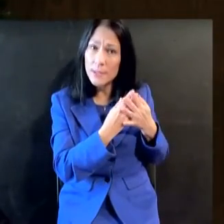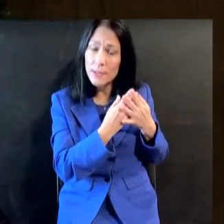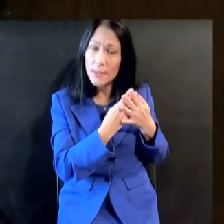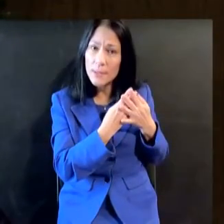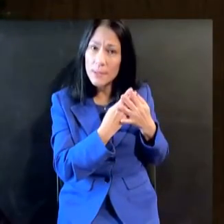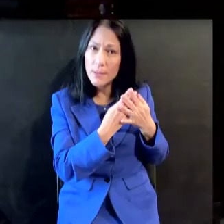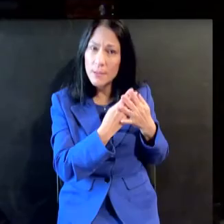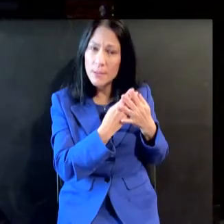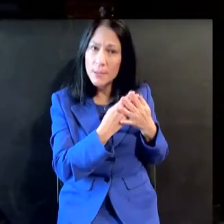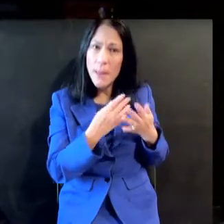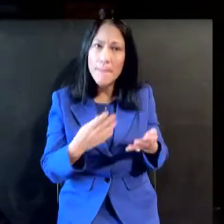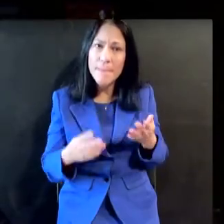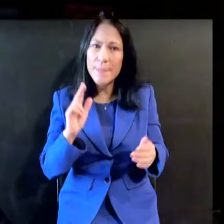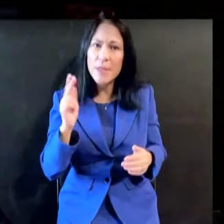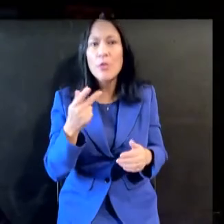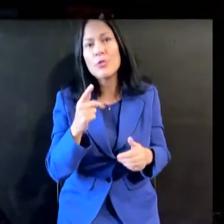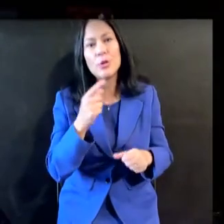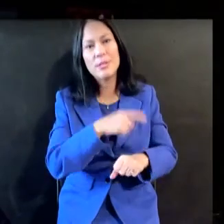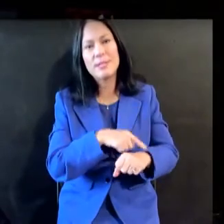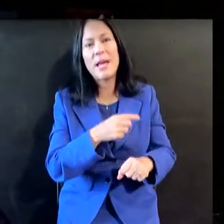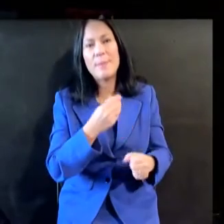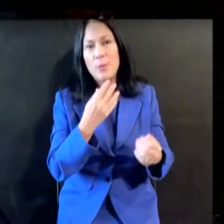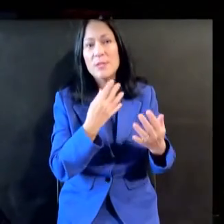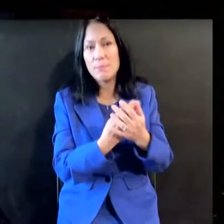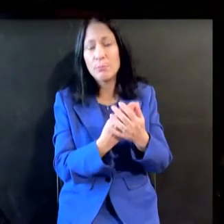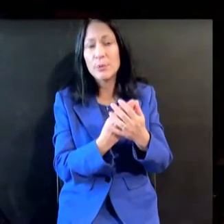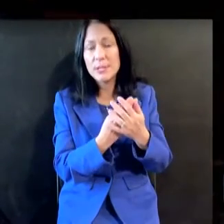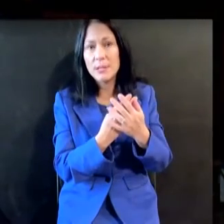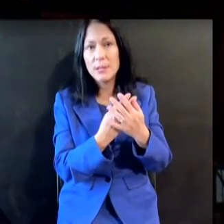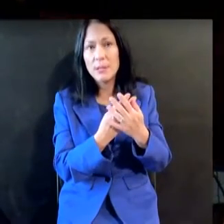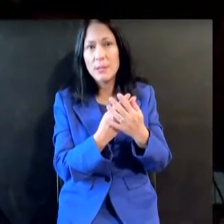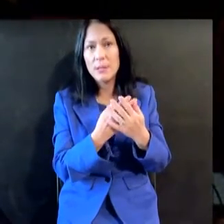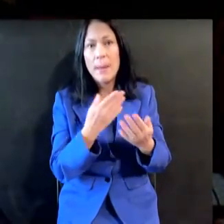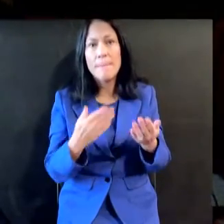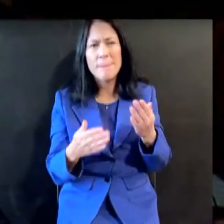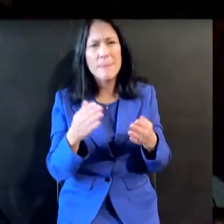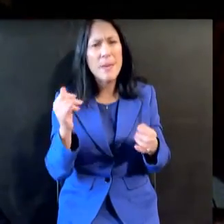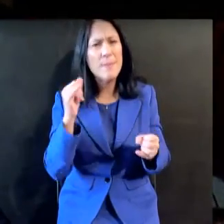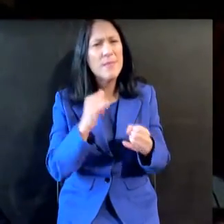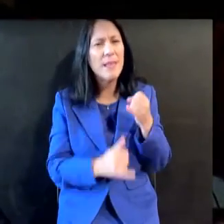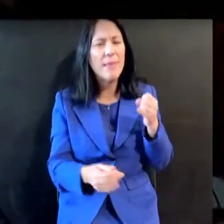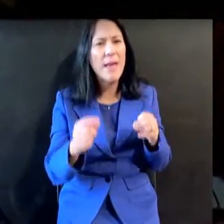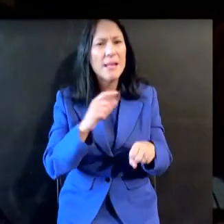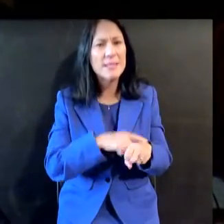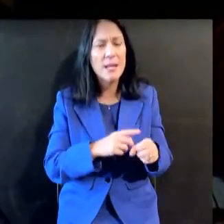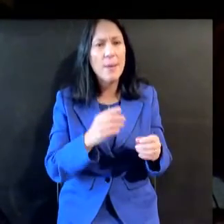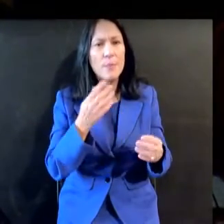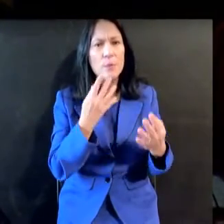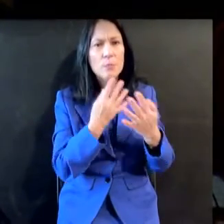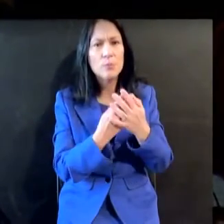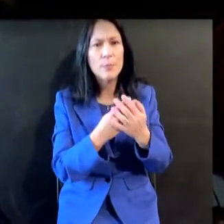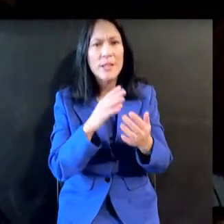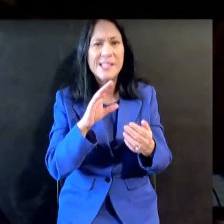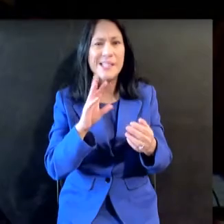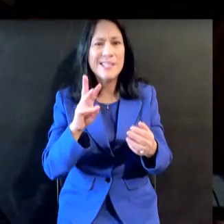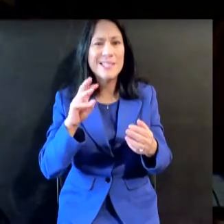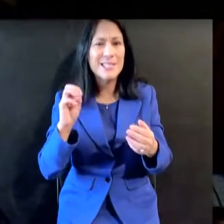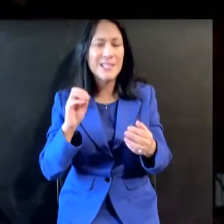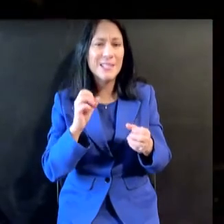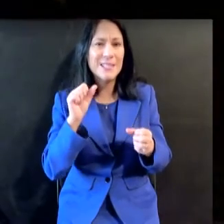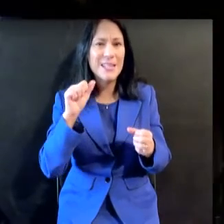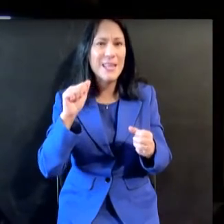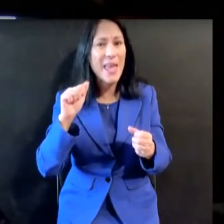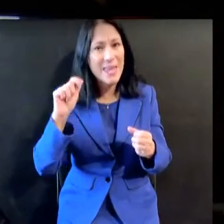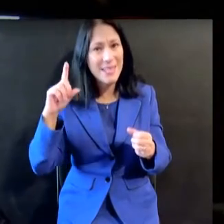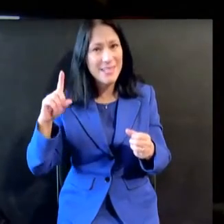This may have been the third time, at least, that he was in prison. This time may have been the last time. Wrote this in 60 AD. He talks about joy and